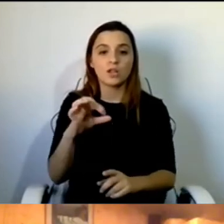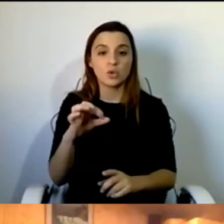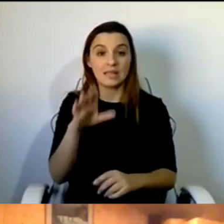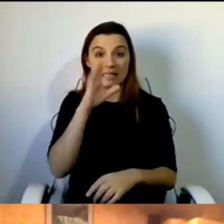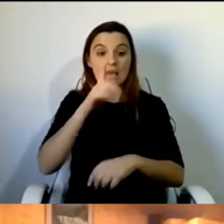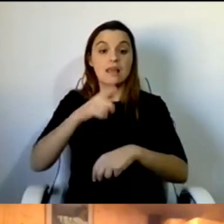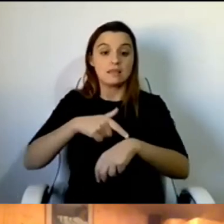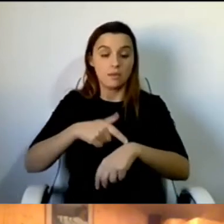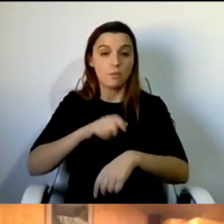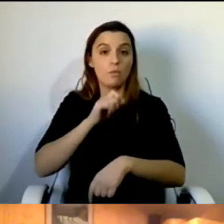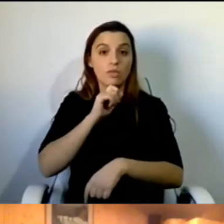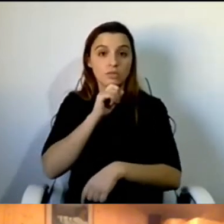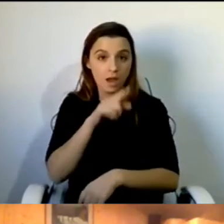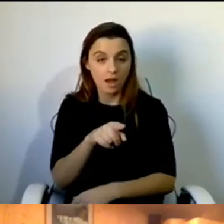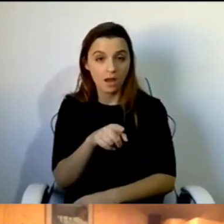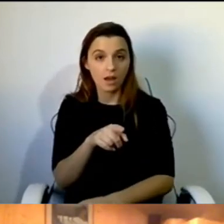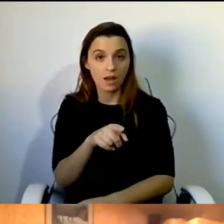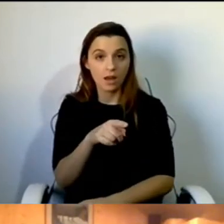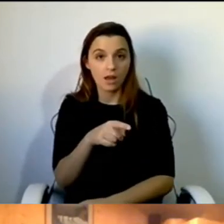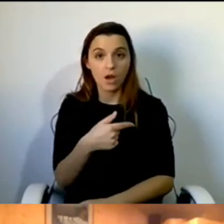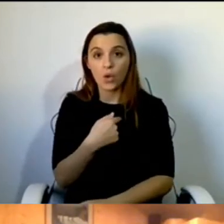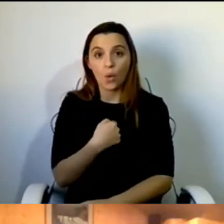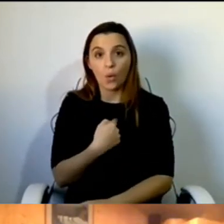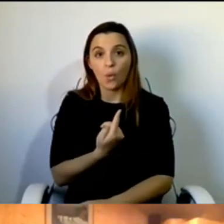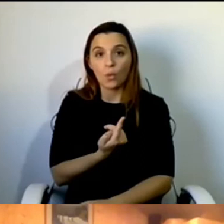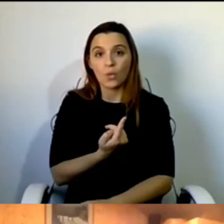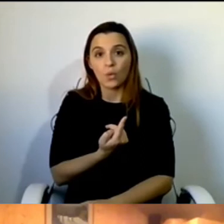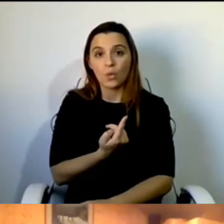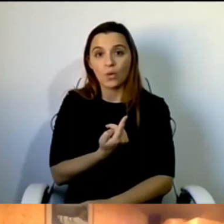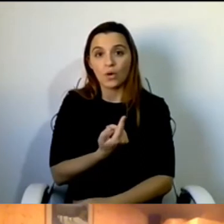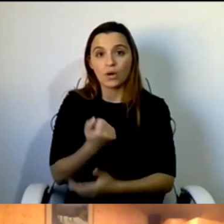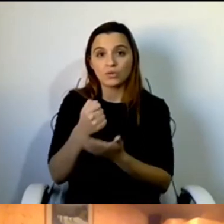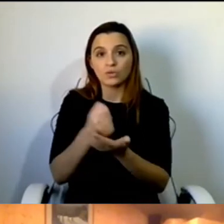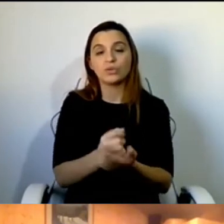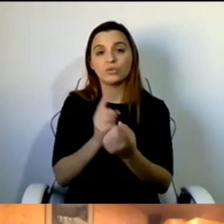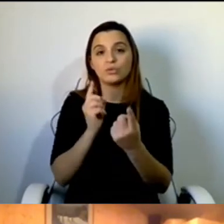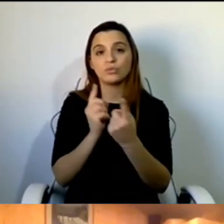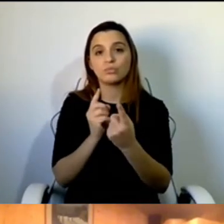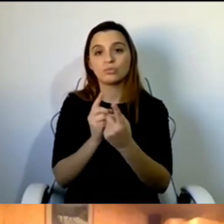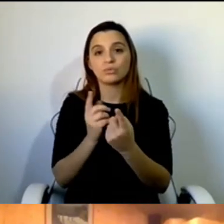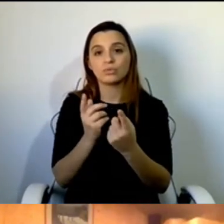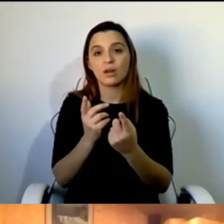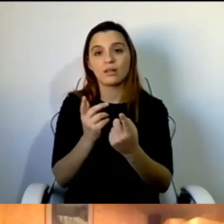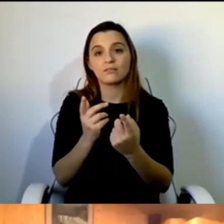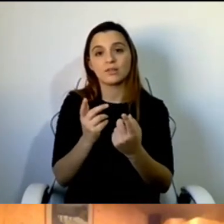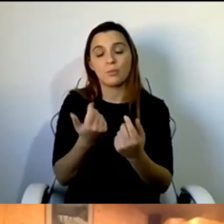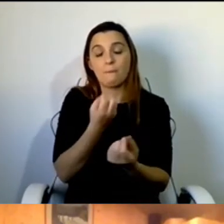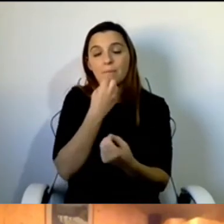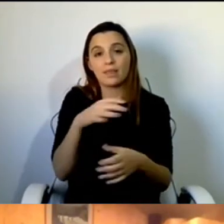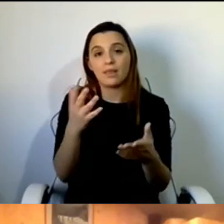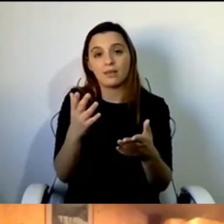social insurance administration assistance today. So that's what's happening. And from the